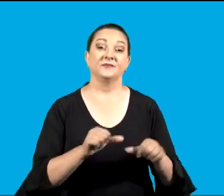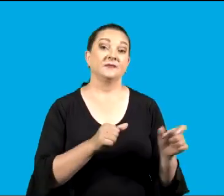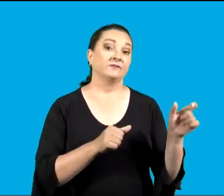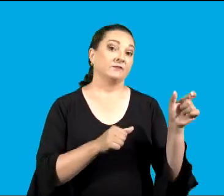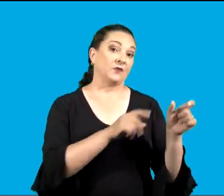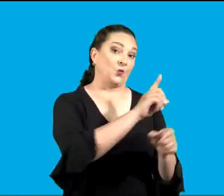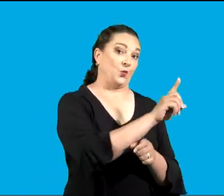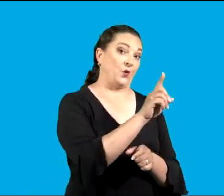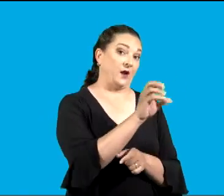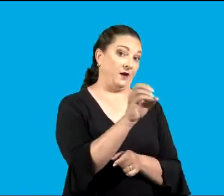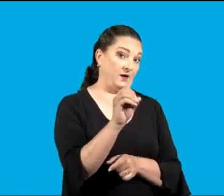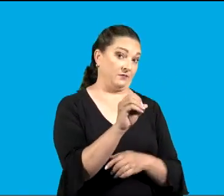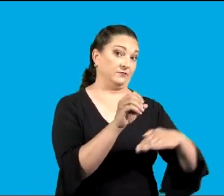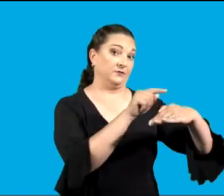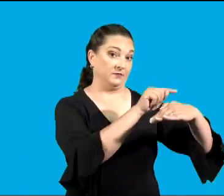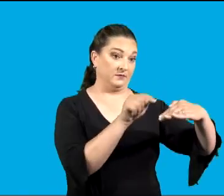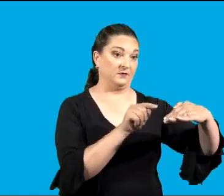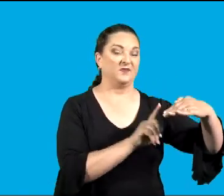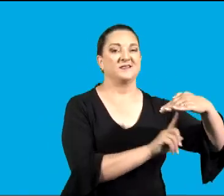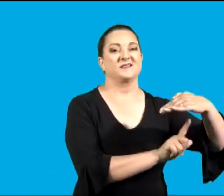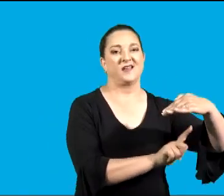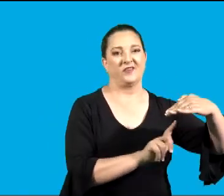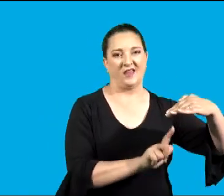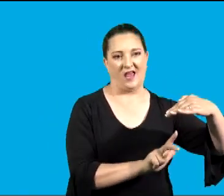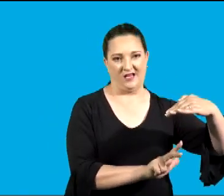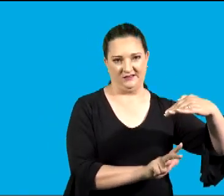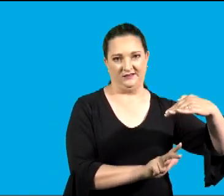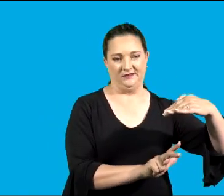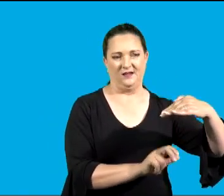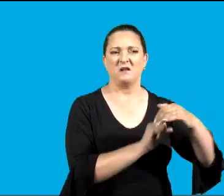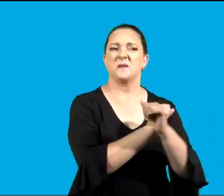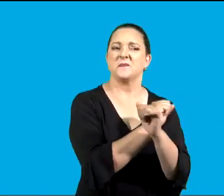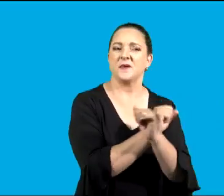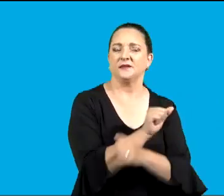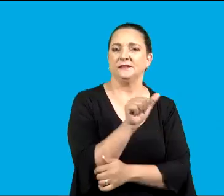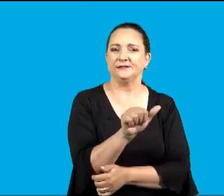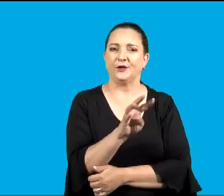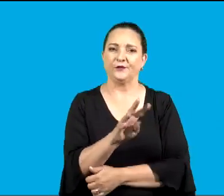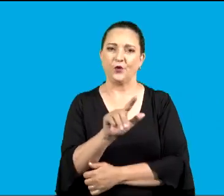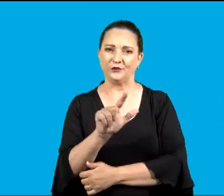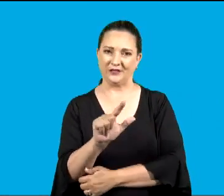say this multiply by